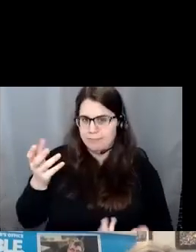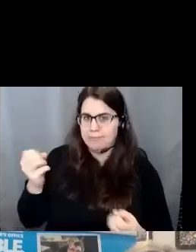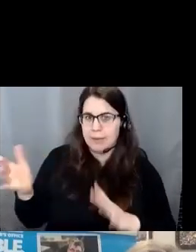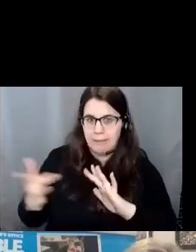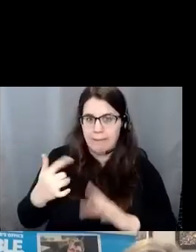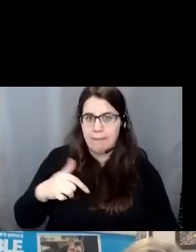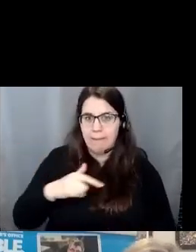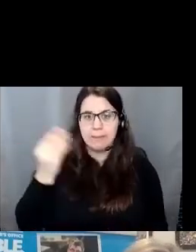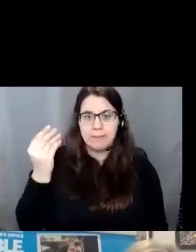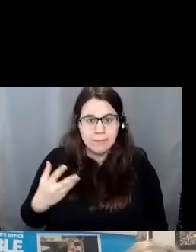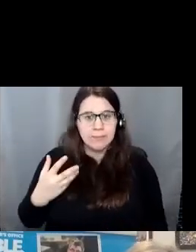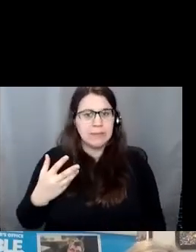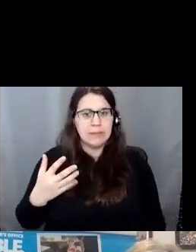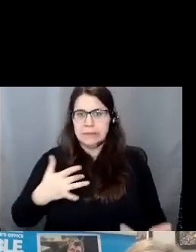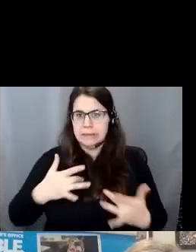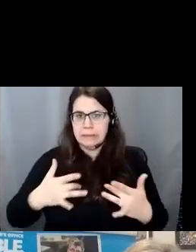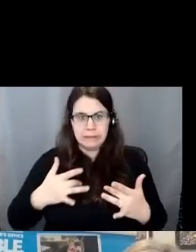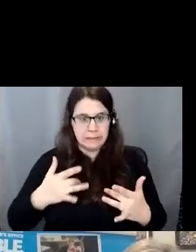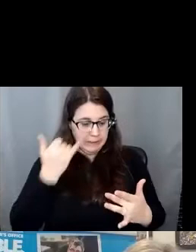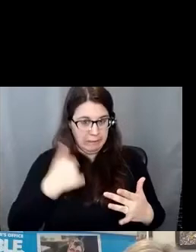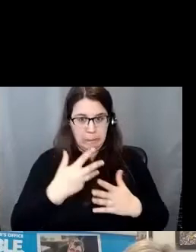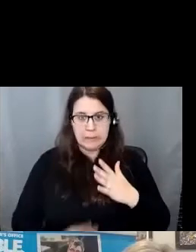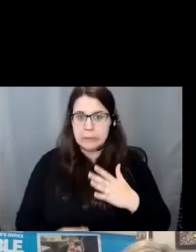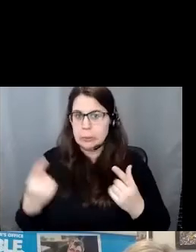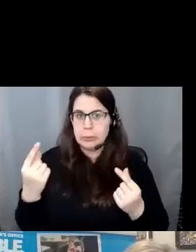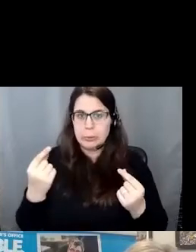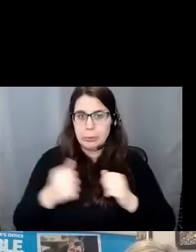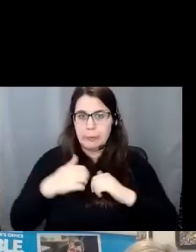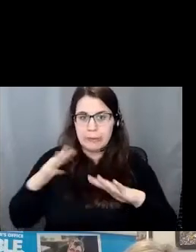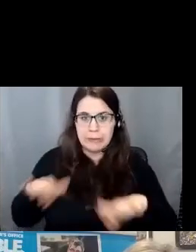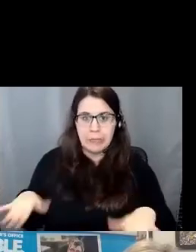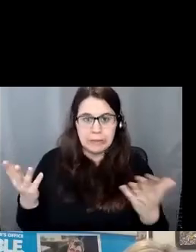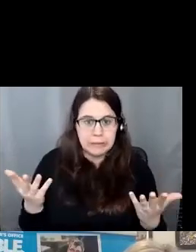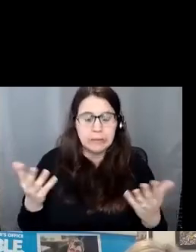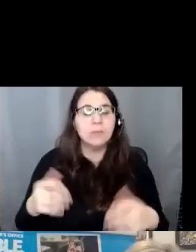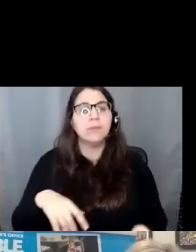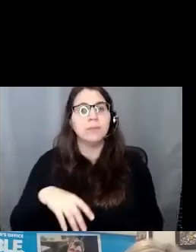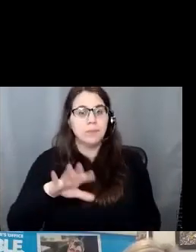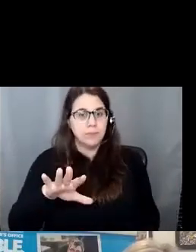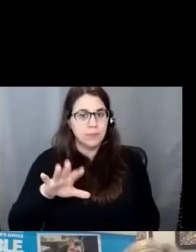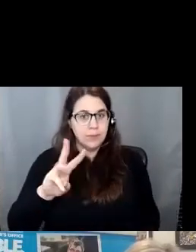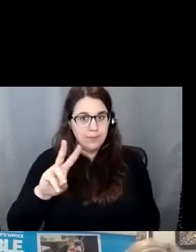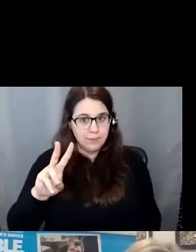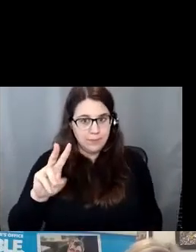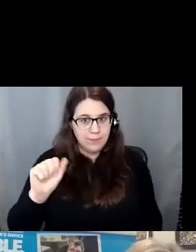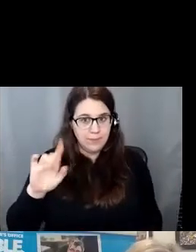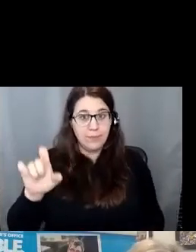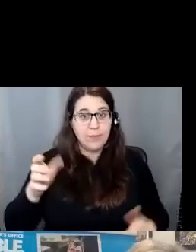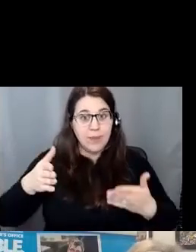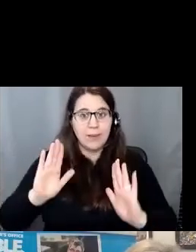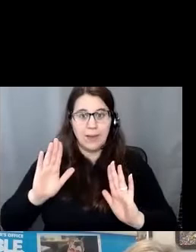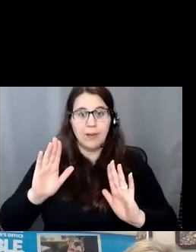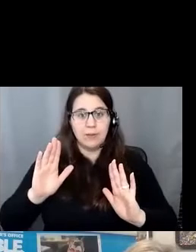concerned about what's going to happen to their child after they pass away. So WVABLE accounts allow for parents to start building a nest